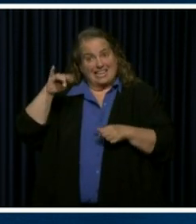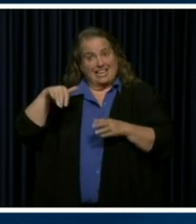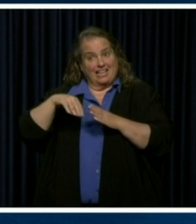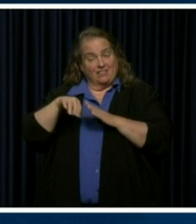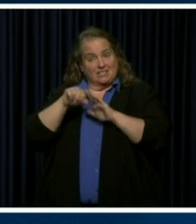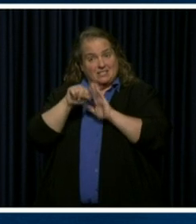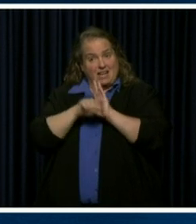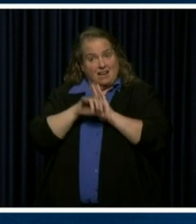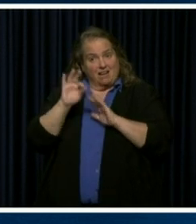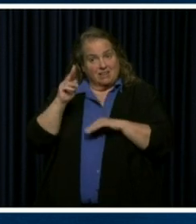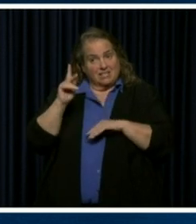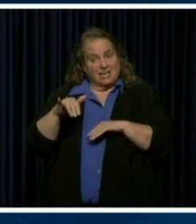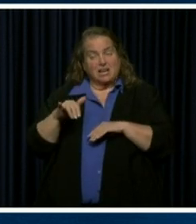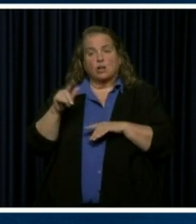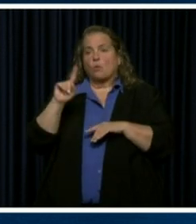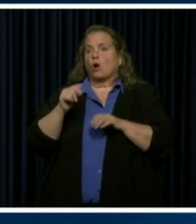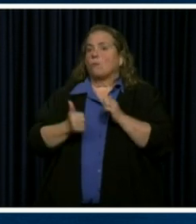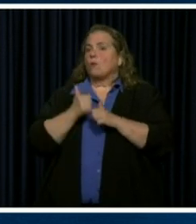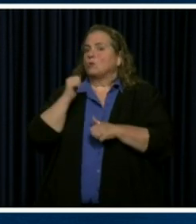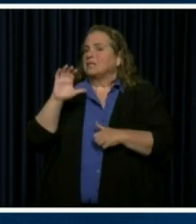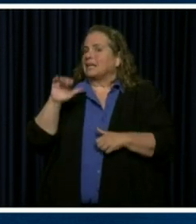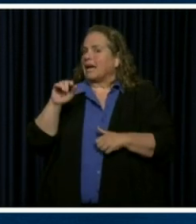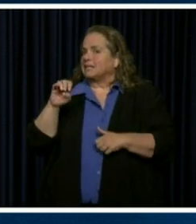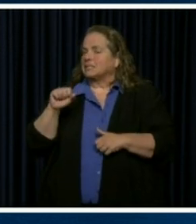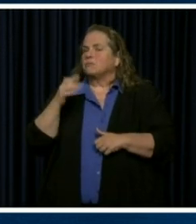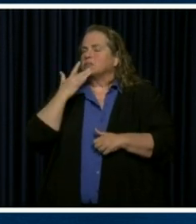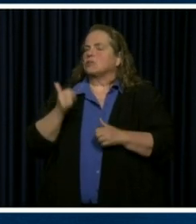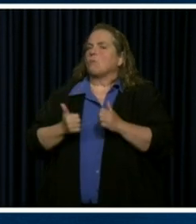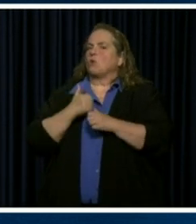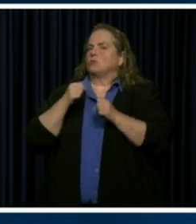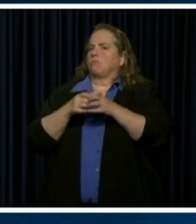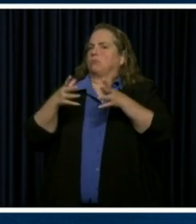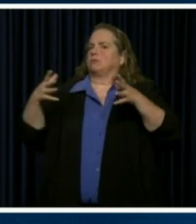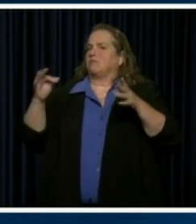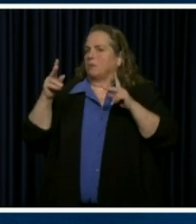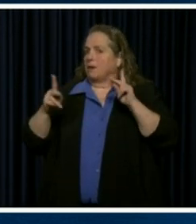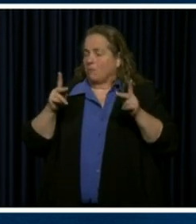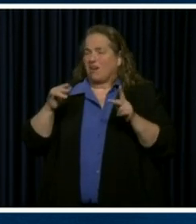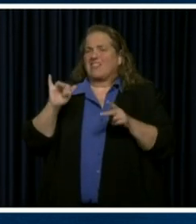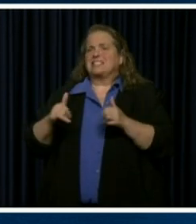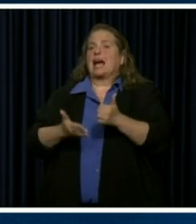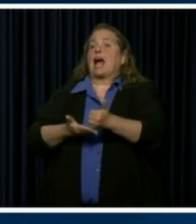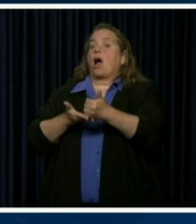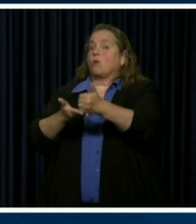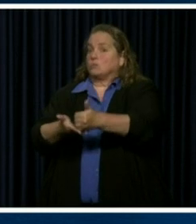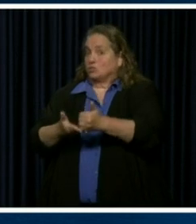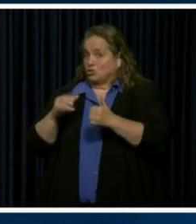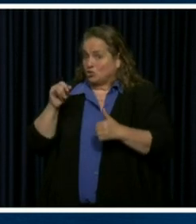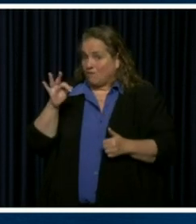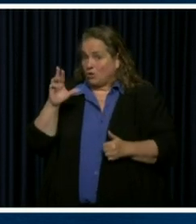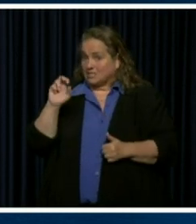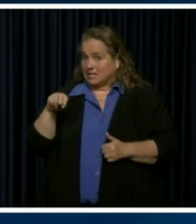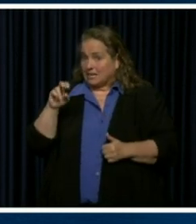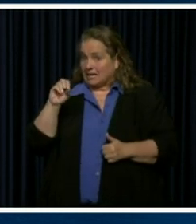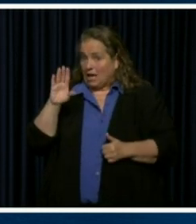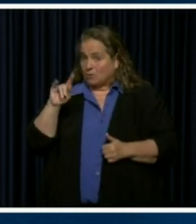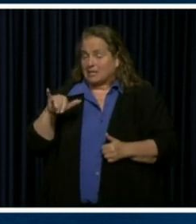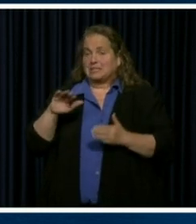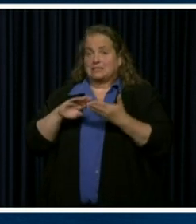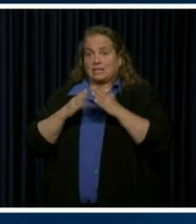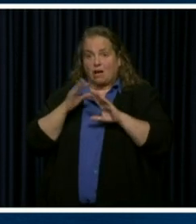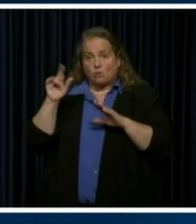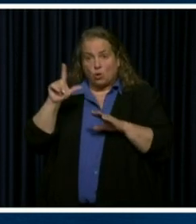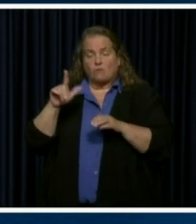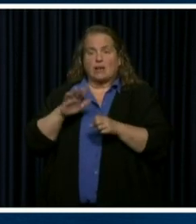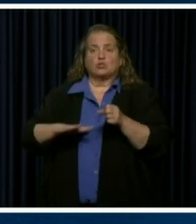state. It's where the most cases are because there's the most population. This helps Jefferson County, the city of Louisville, and the